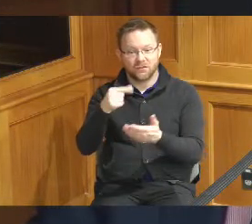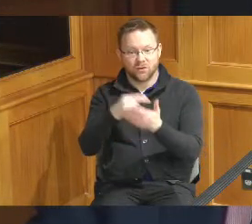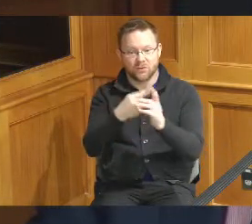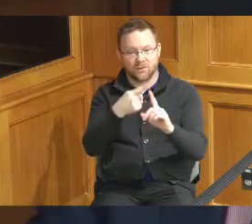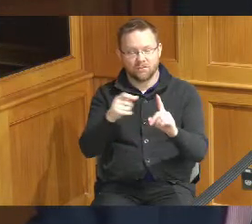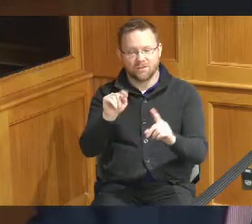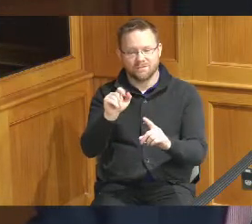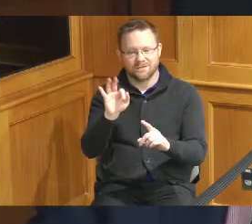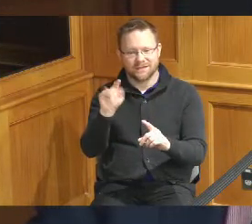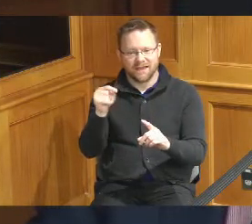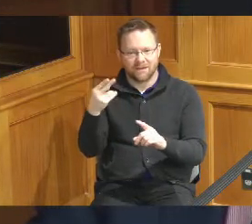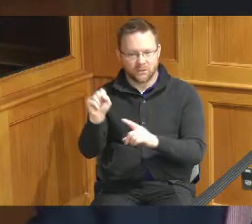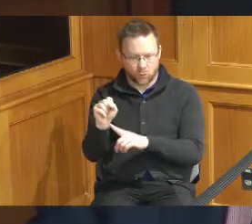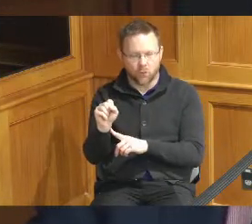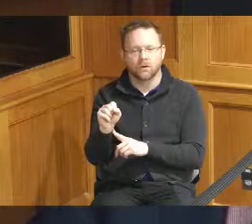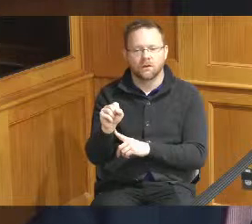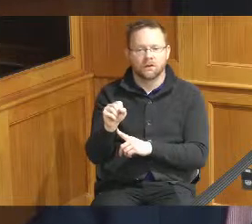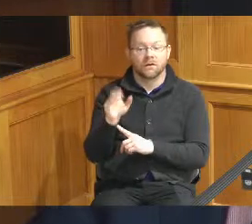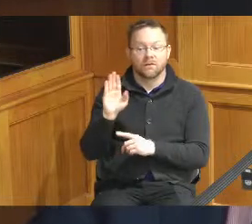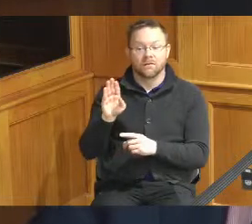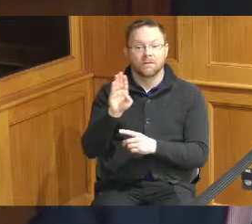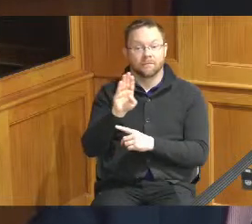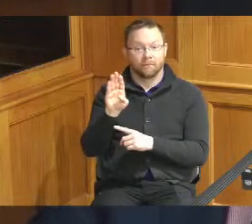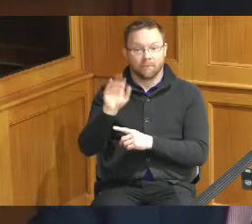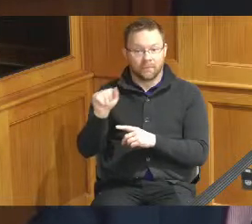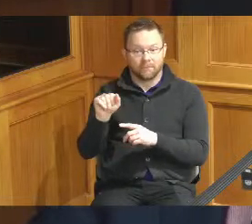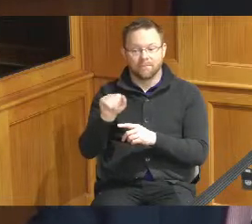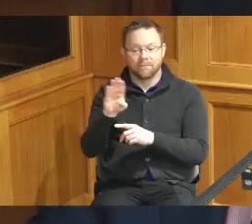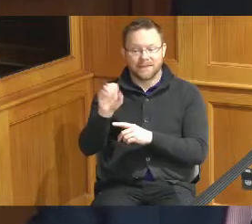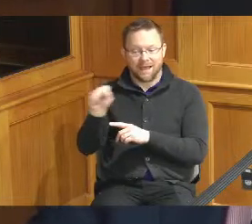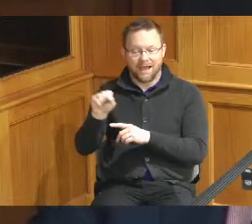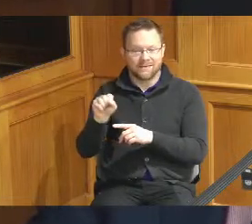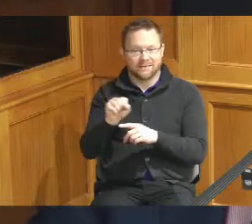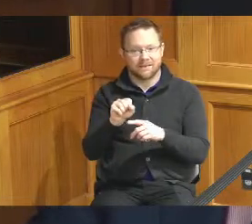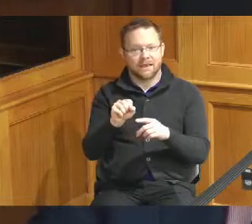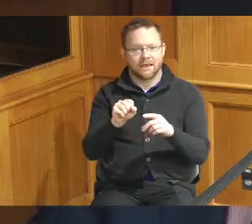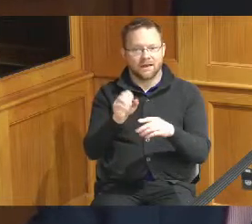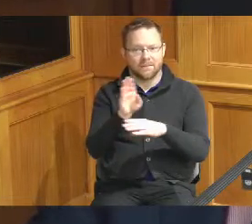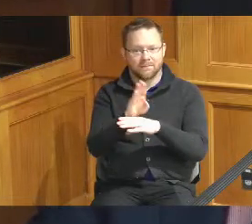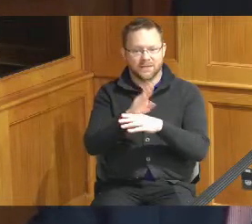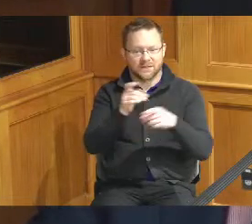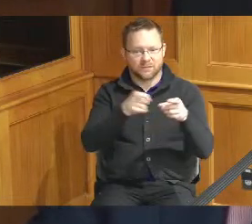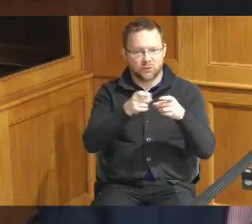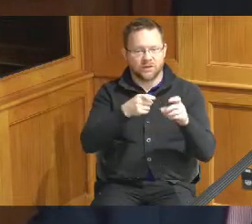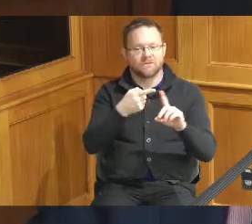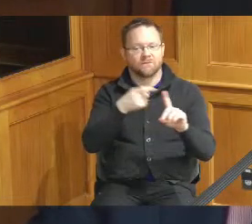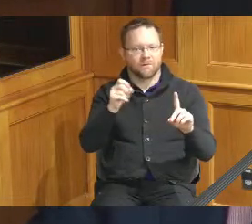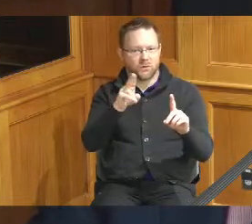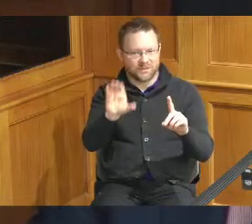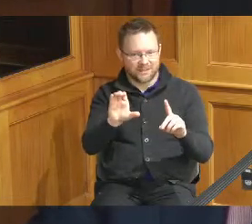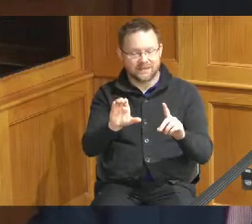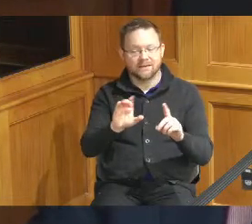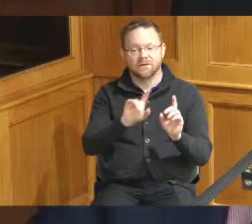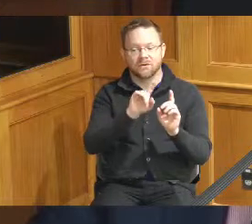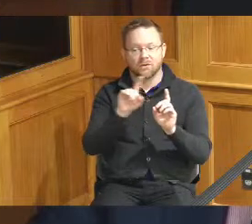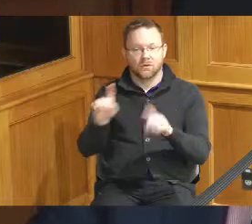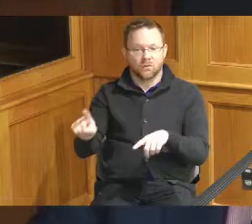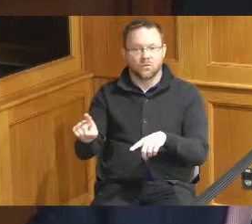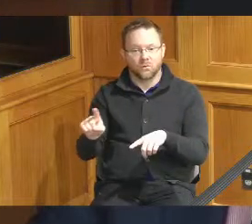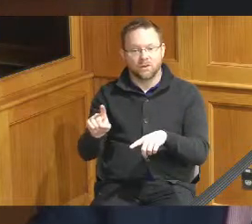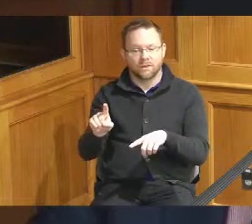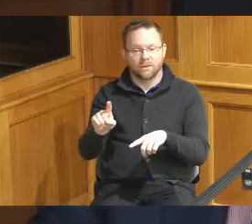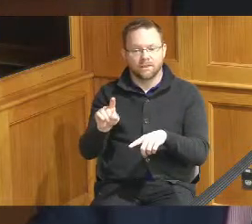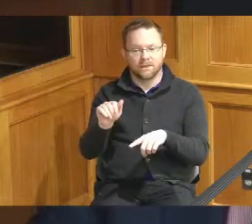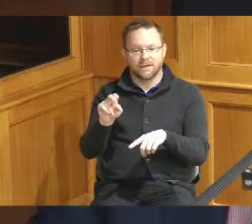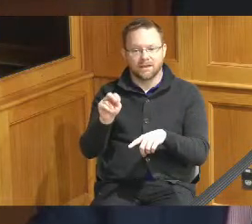of Taft High School. John also holds a Bachelor of Science in Business Administration from UC. Additionally, John attended the Athenaeum of